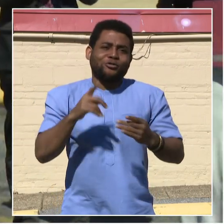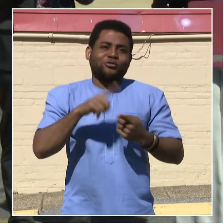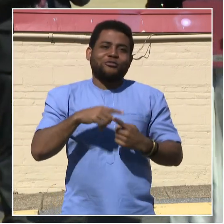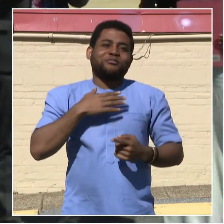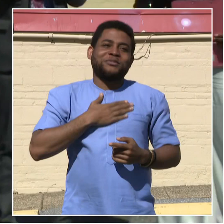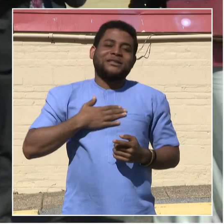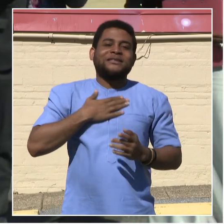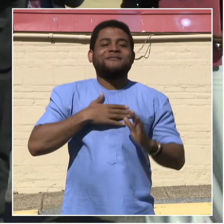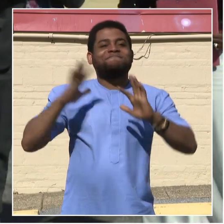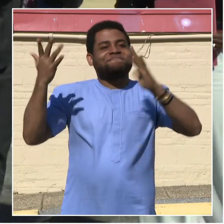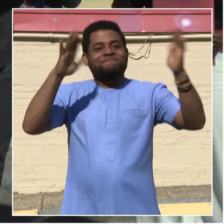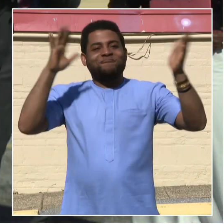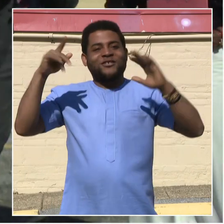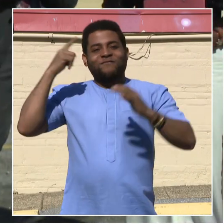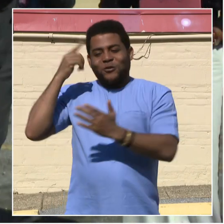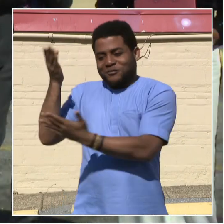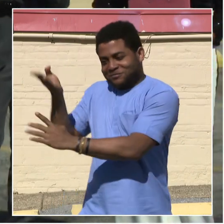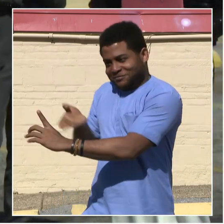applause.